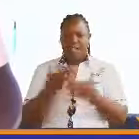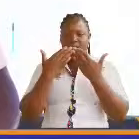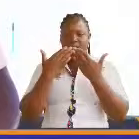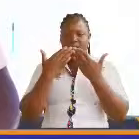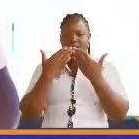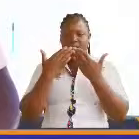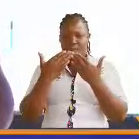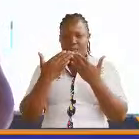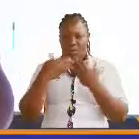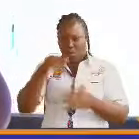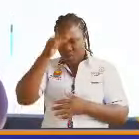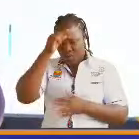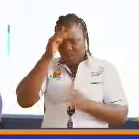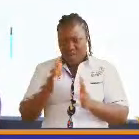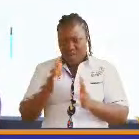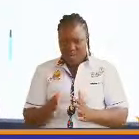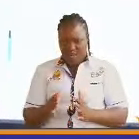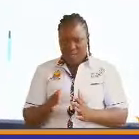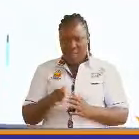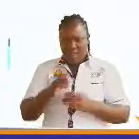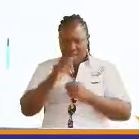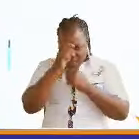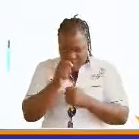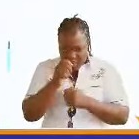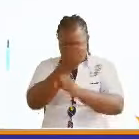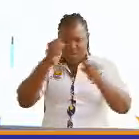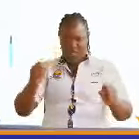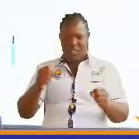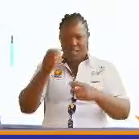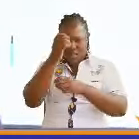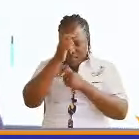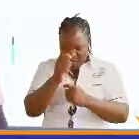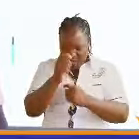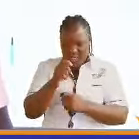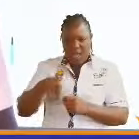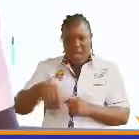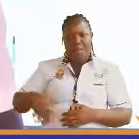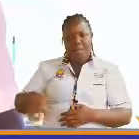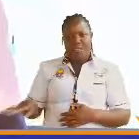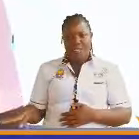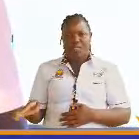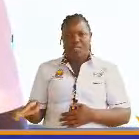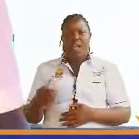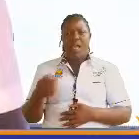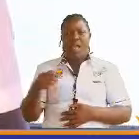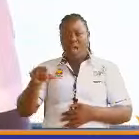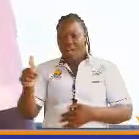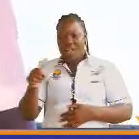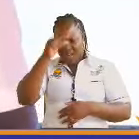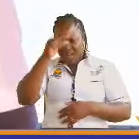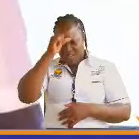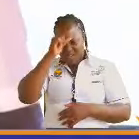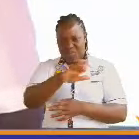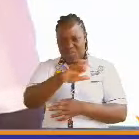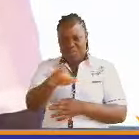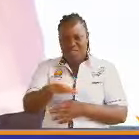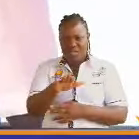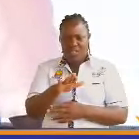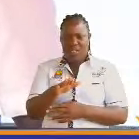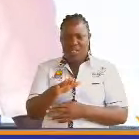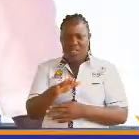Governor. Your Excellency the President, Excellency Ambassadors, other governors present, Honorable Members of